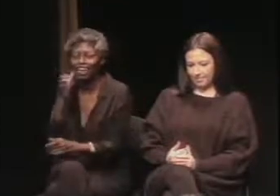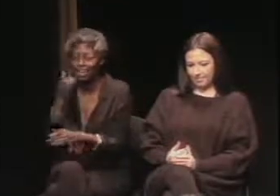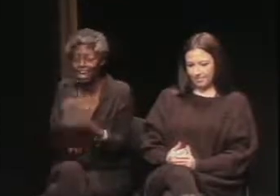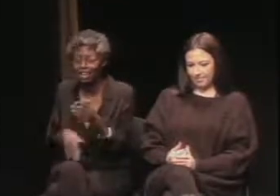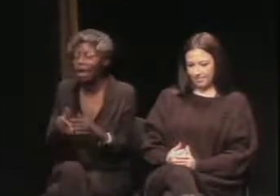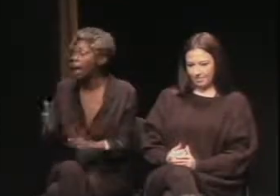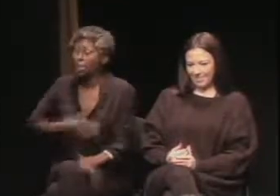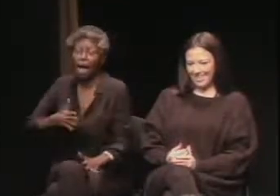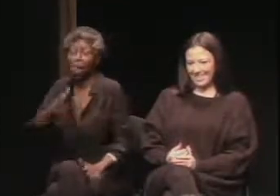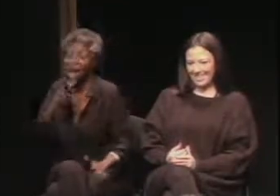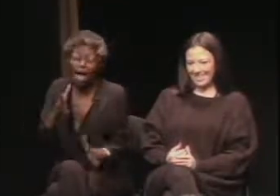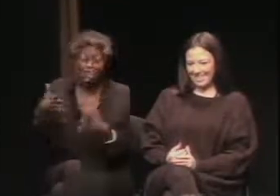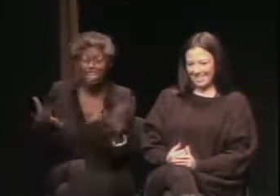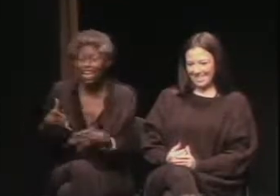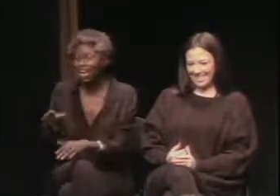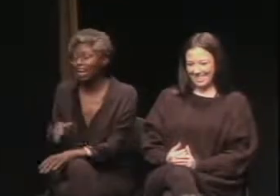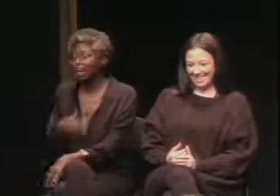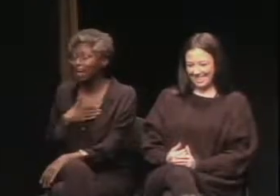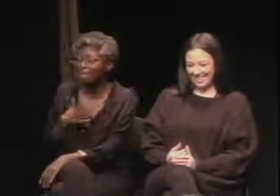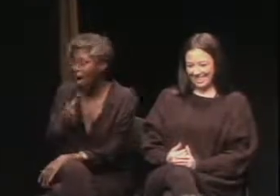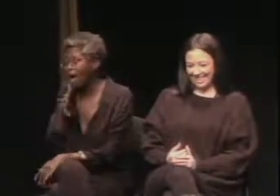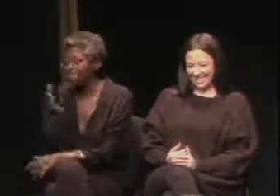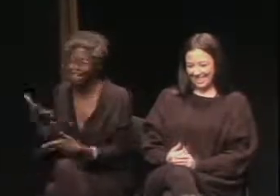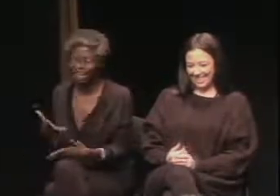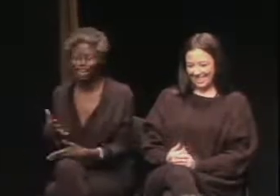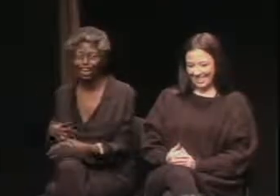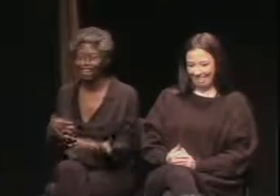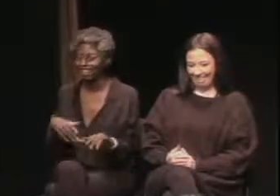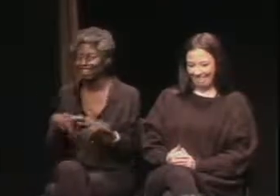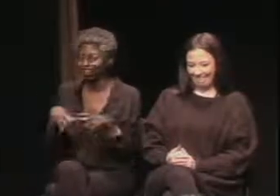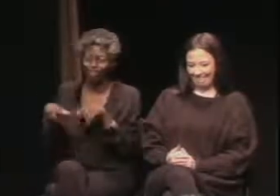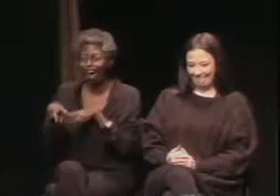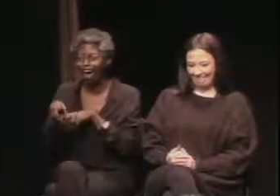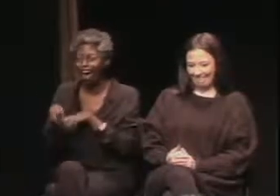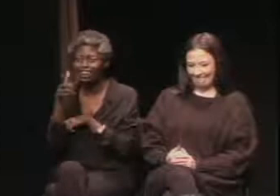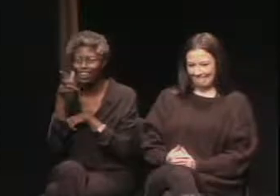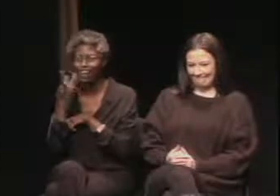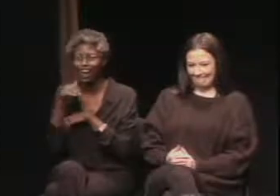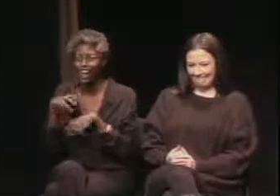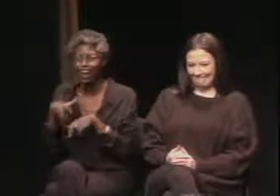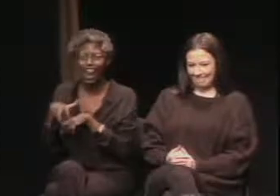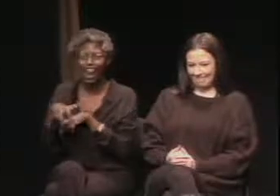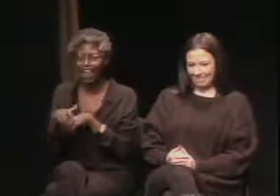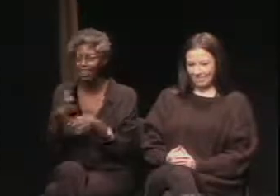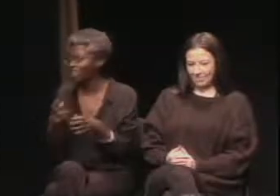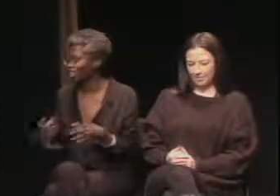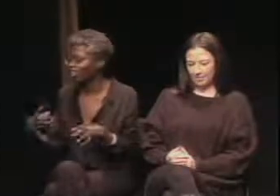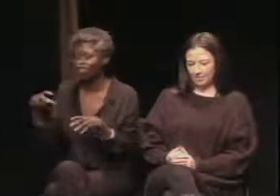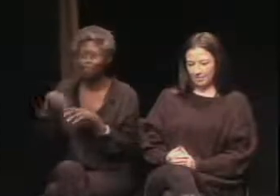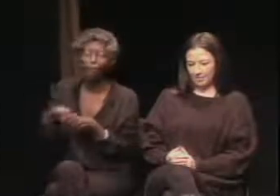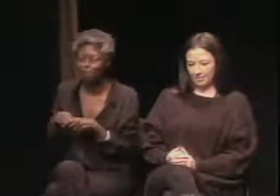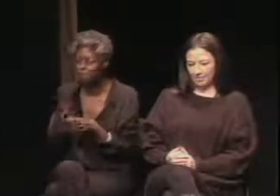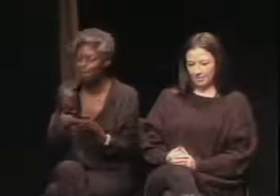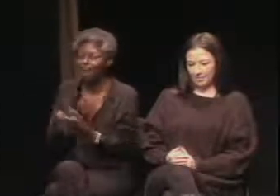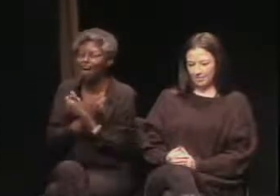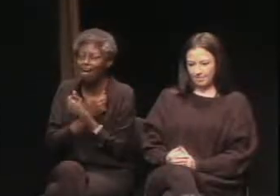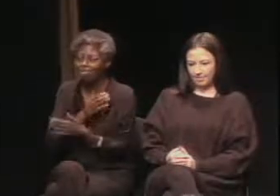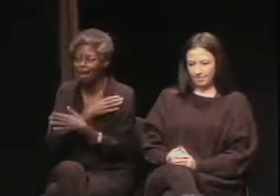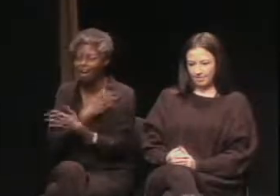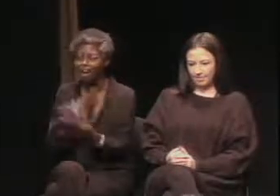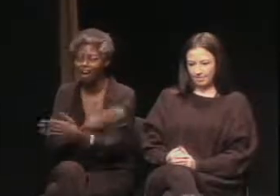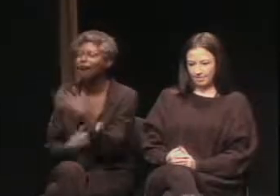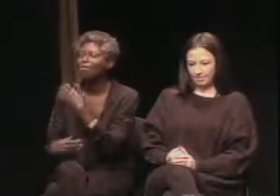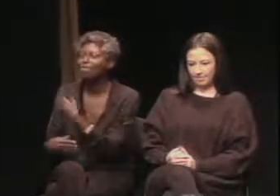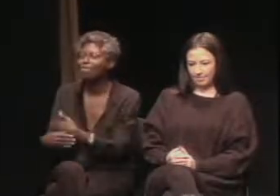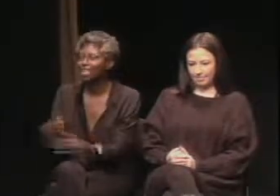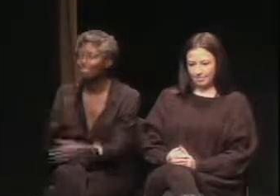my mommy's here! And then, you know, the running down the hall and then jumping in my arms. It was just like, this